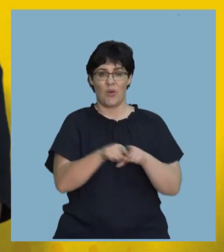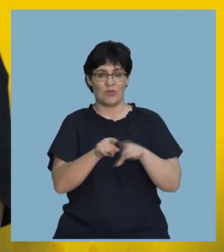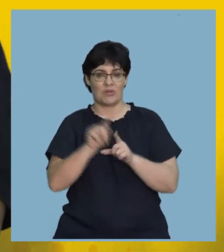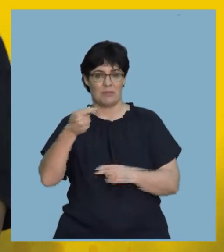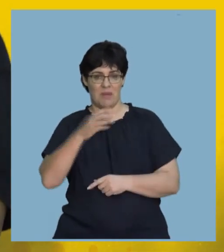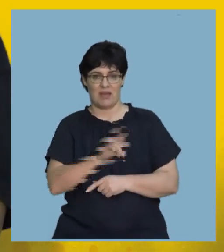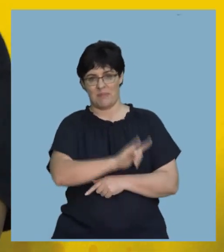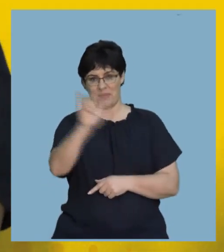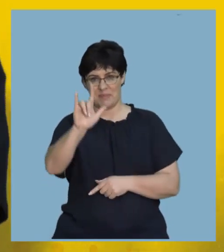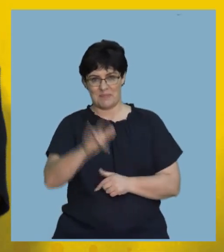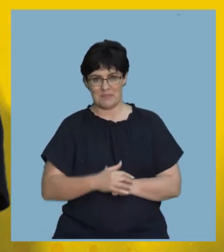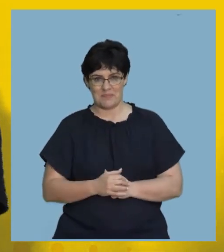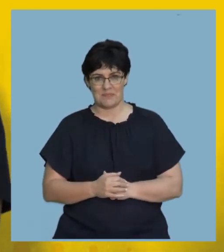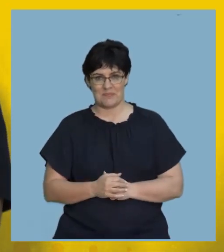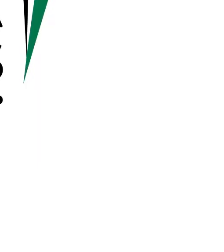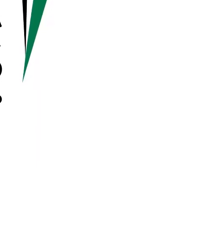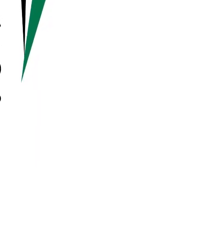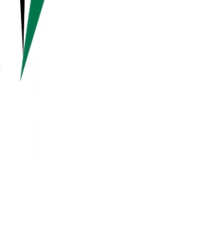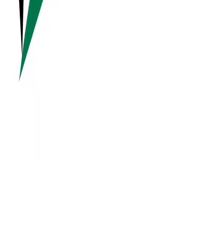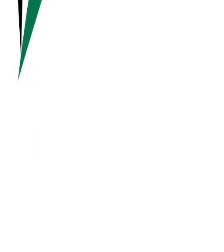Themba. Goodbye. Goodbye.